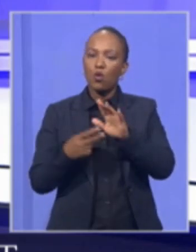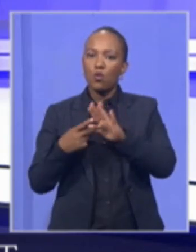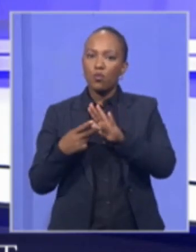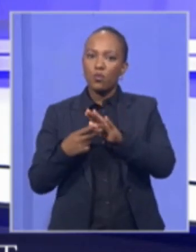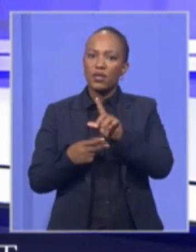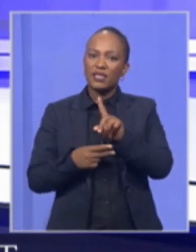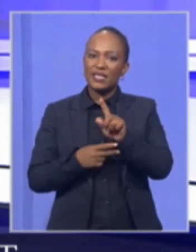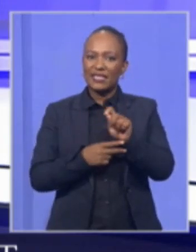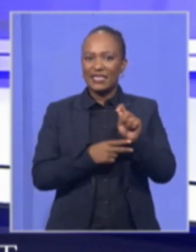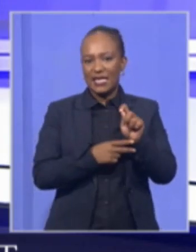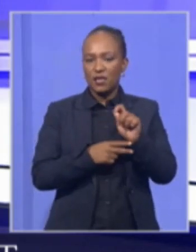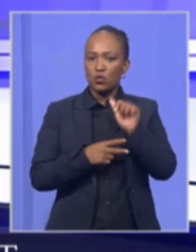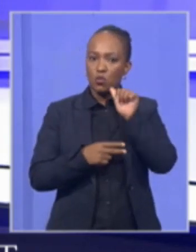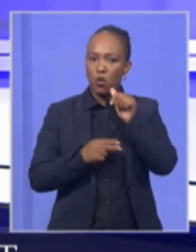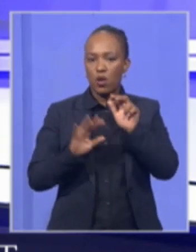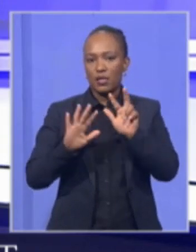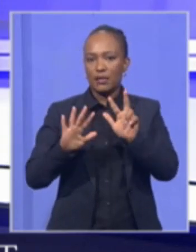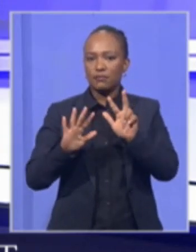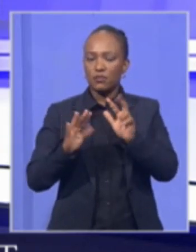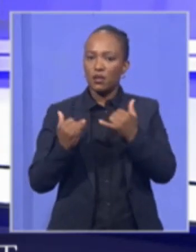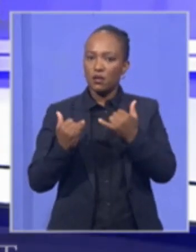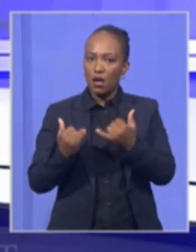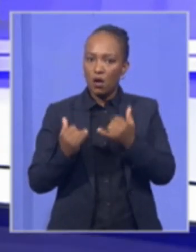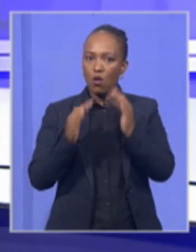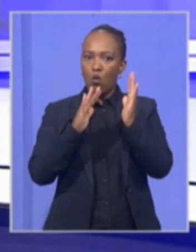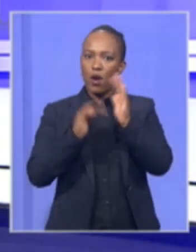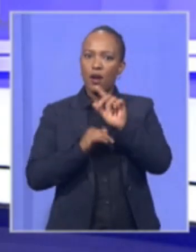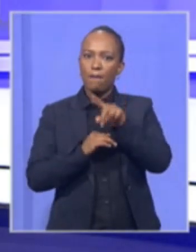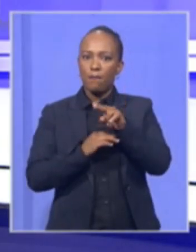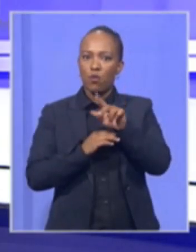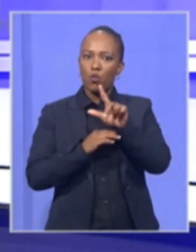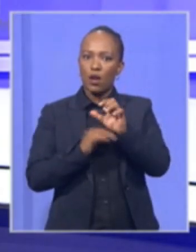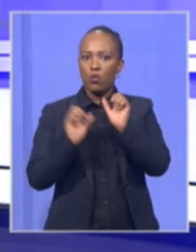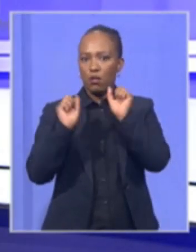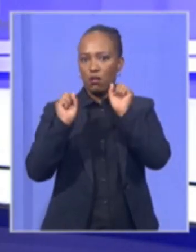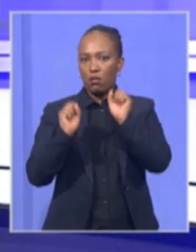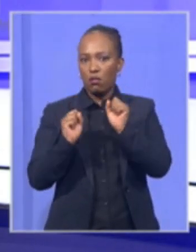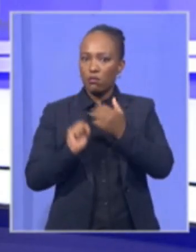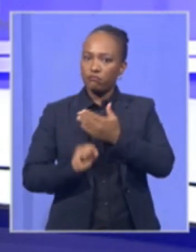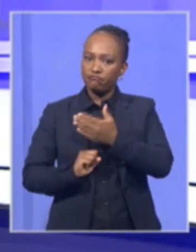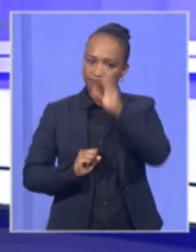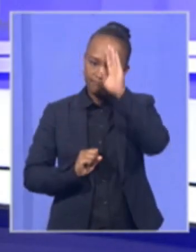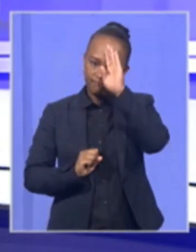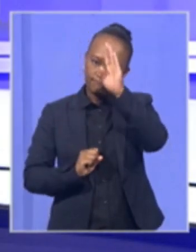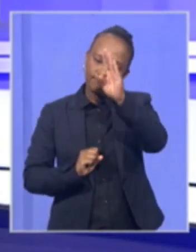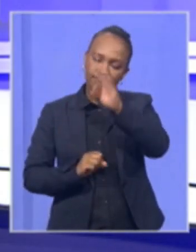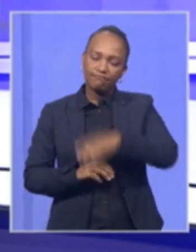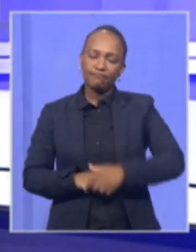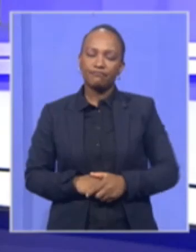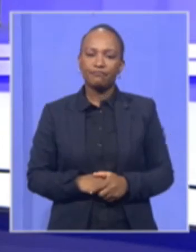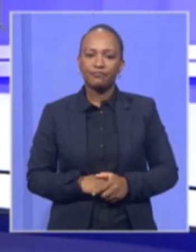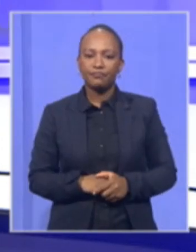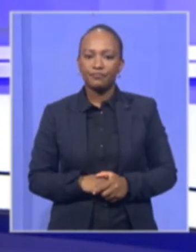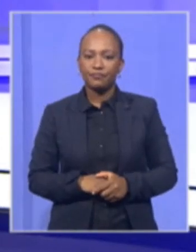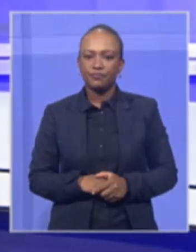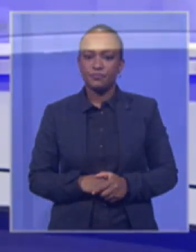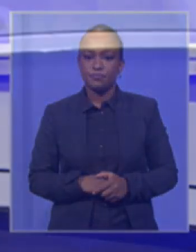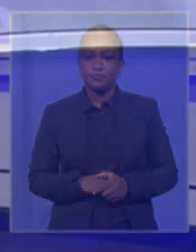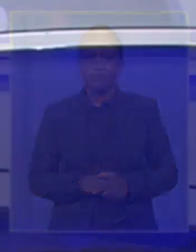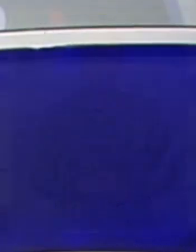le go SABC Lehae go sasa ga bjale Pule Ragwatha wa rra go latela ka maemo a boso gabotse.